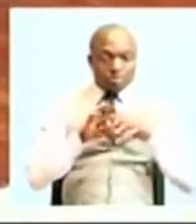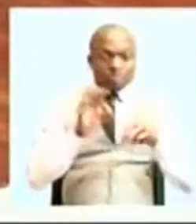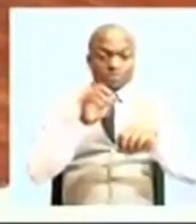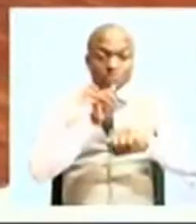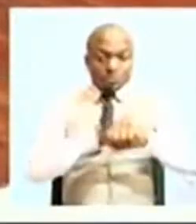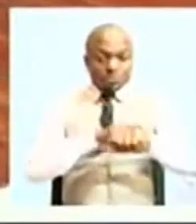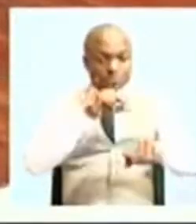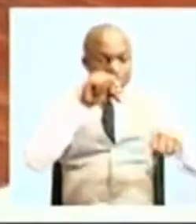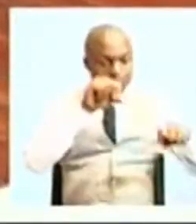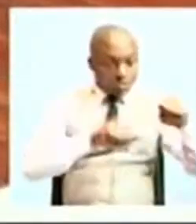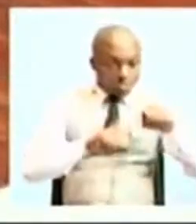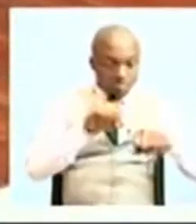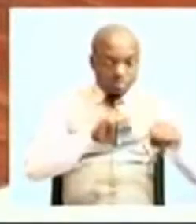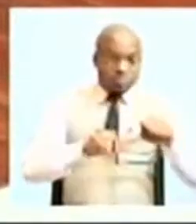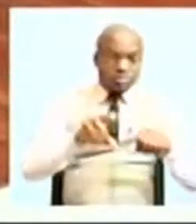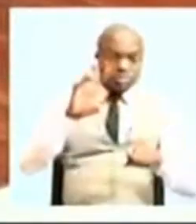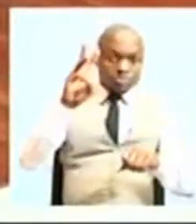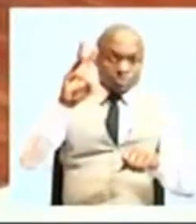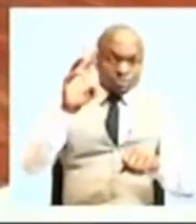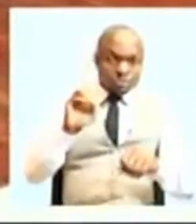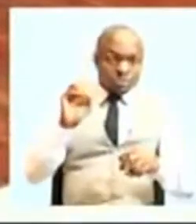time of the audit,